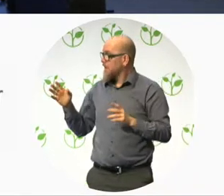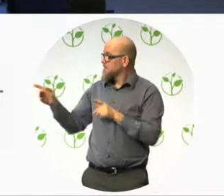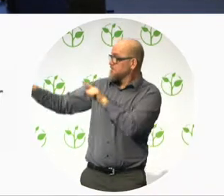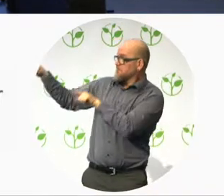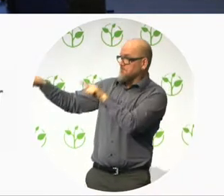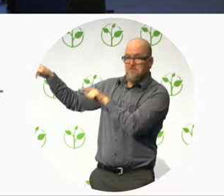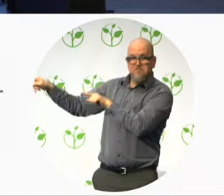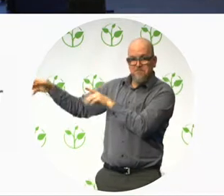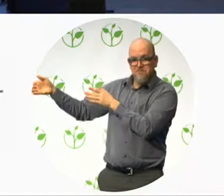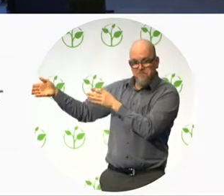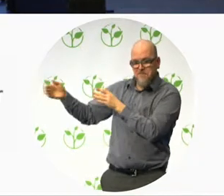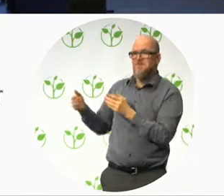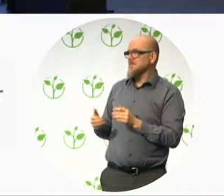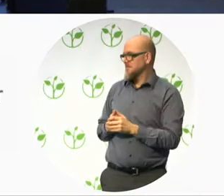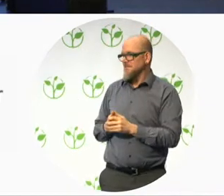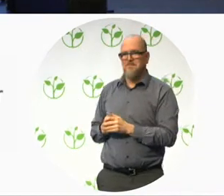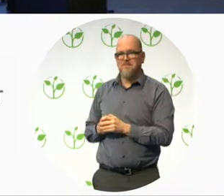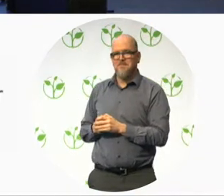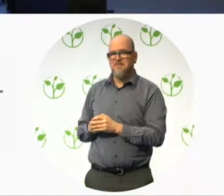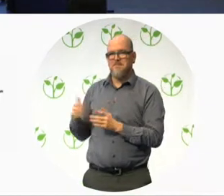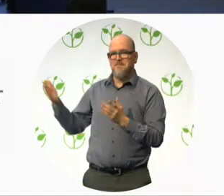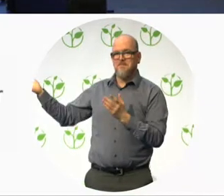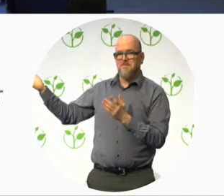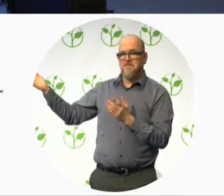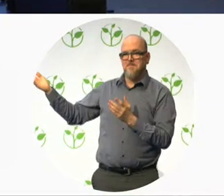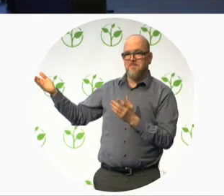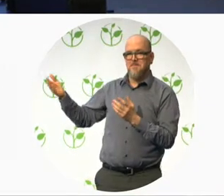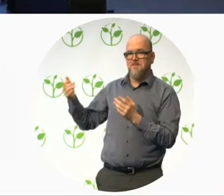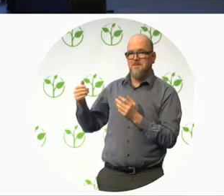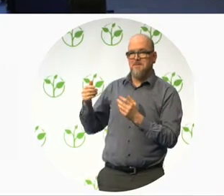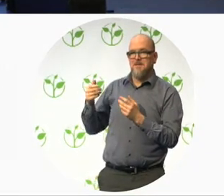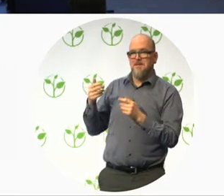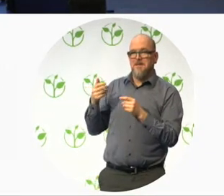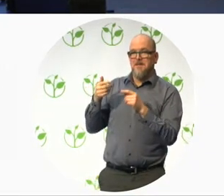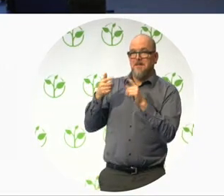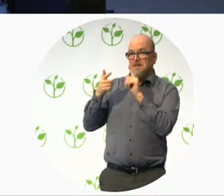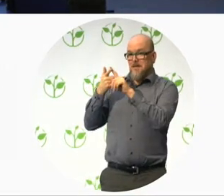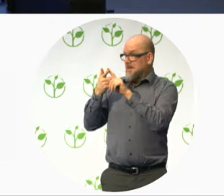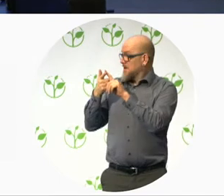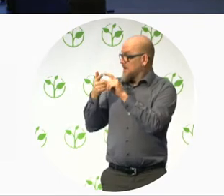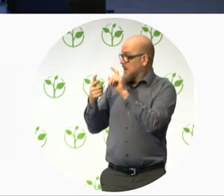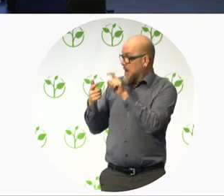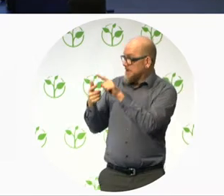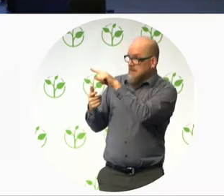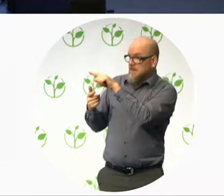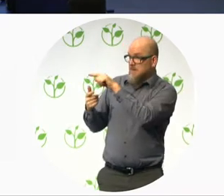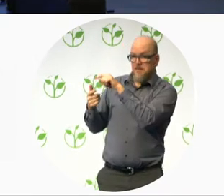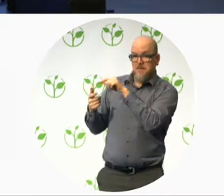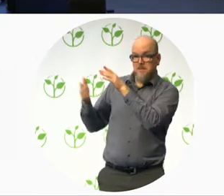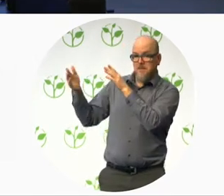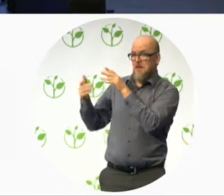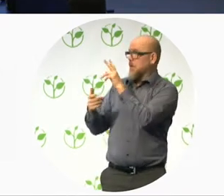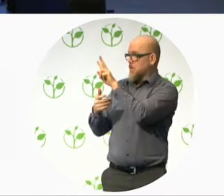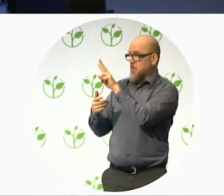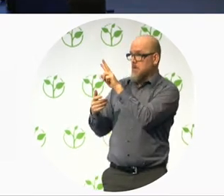Was that wanted to ask two questions or three? Or was that three questions? No, it was two. Sorry, I think that was two, but I might have